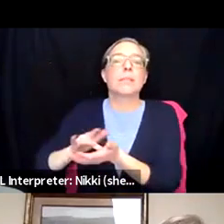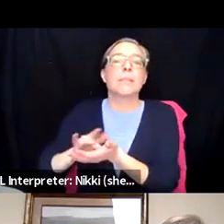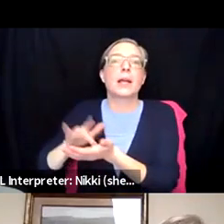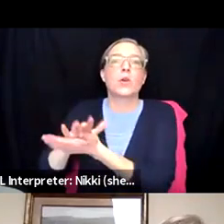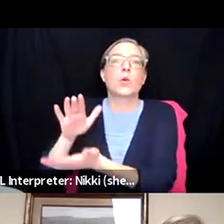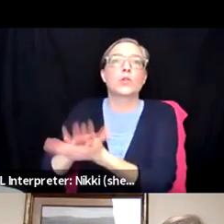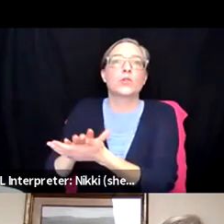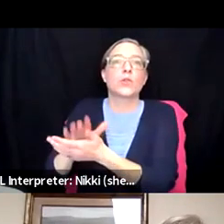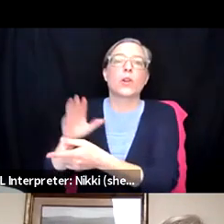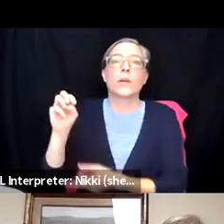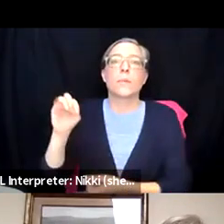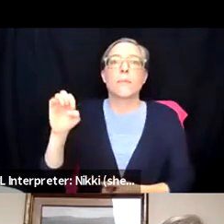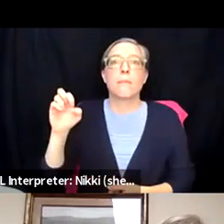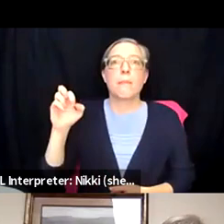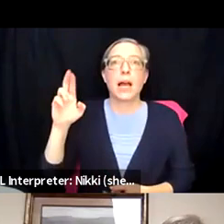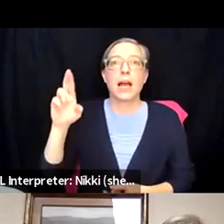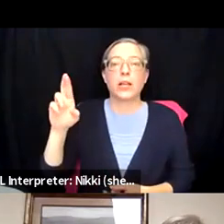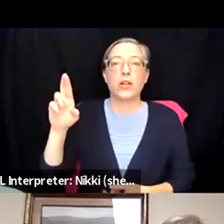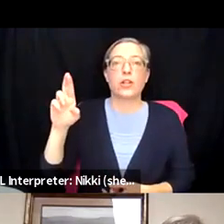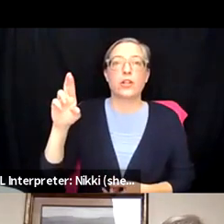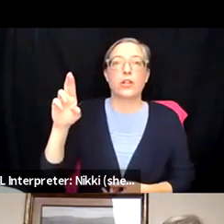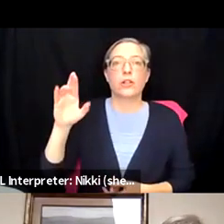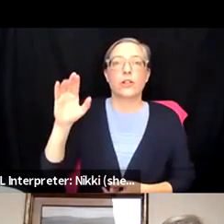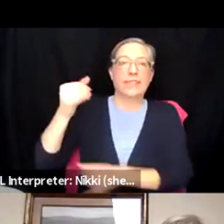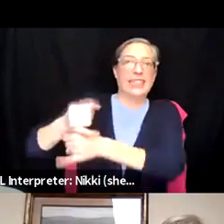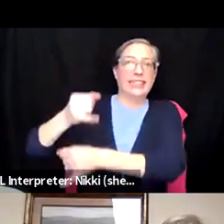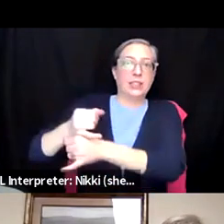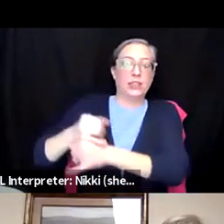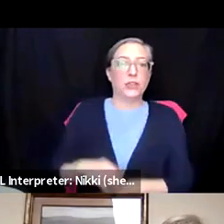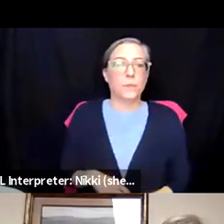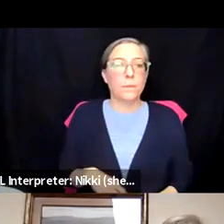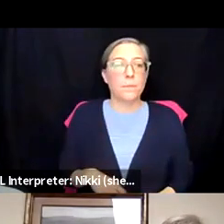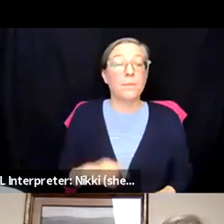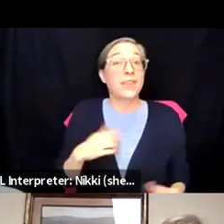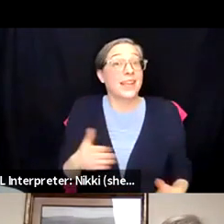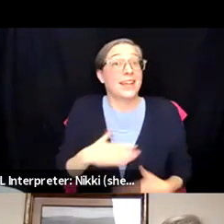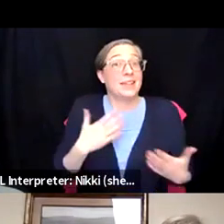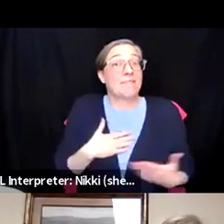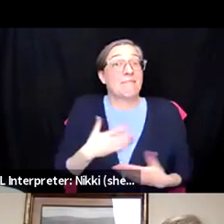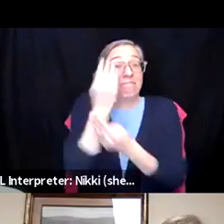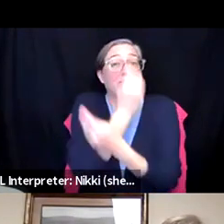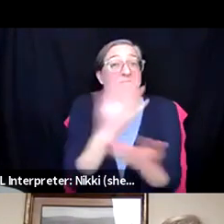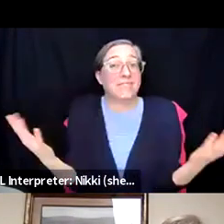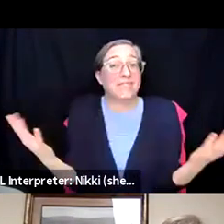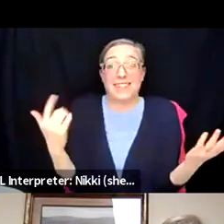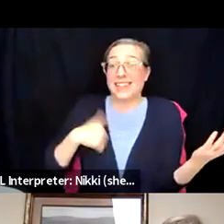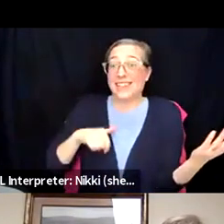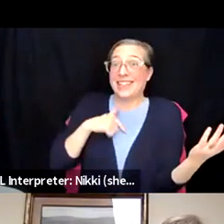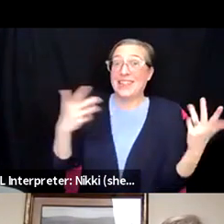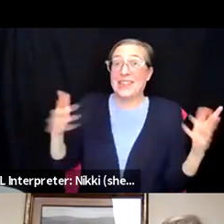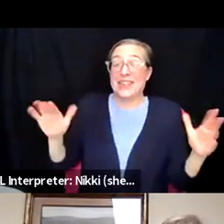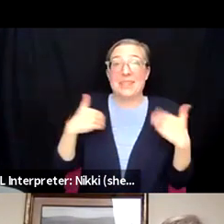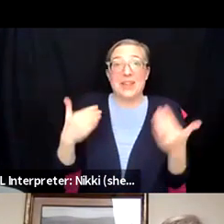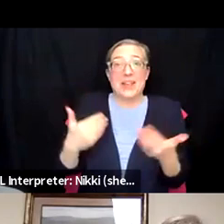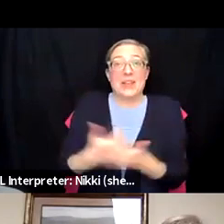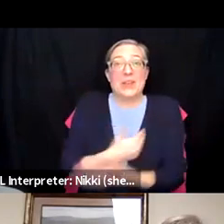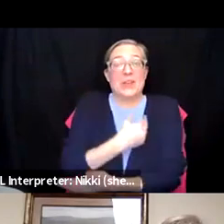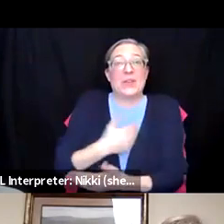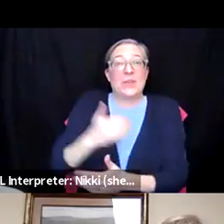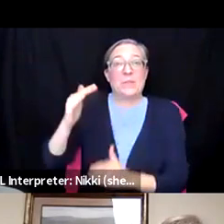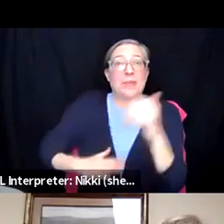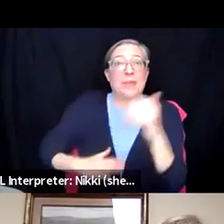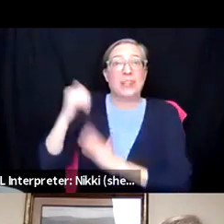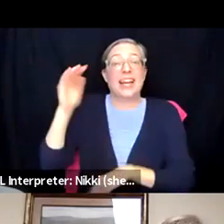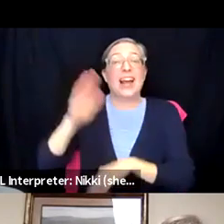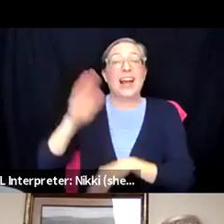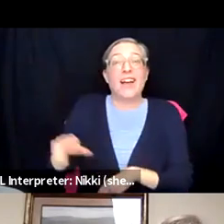Institute. I'm happy to report that I'm coming to you from our new building on the UNO Pacific campus